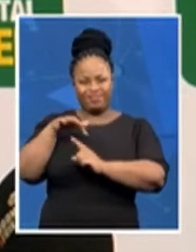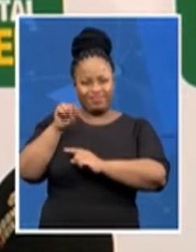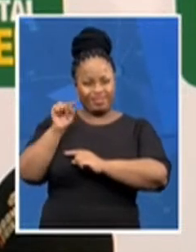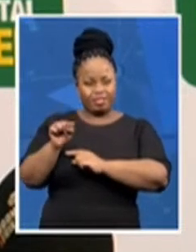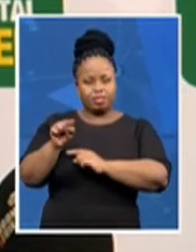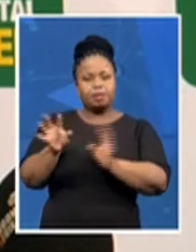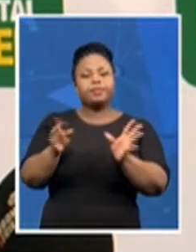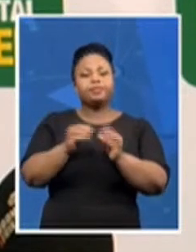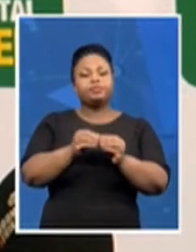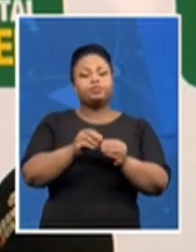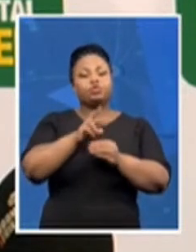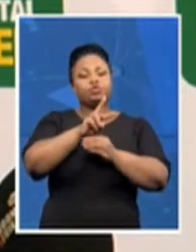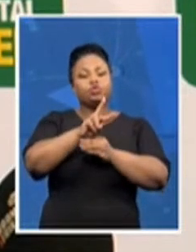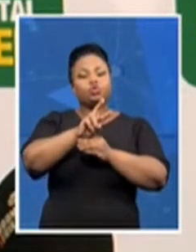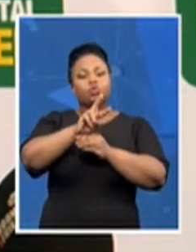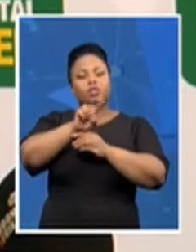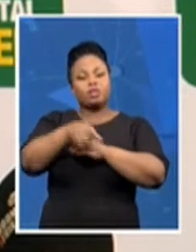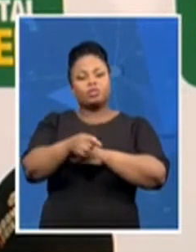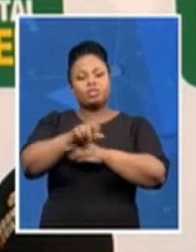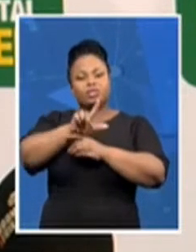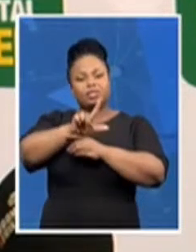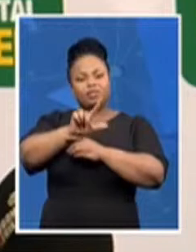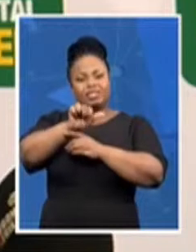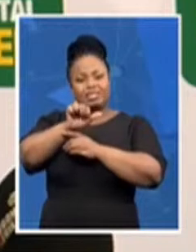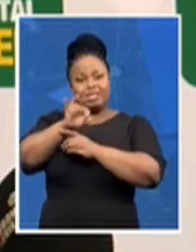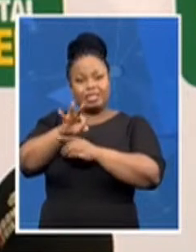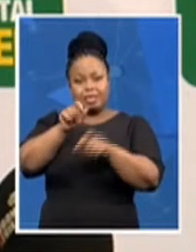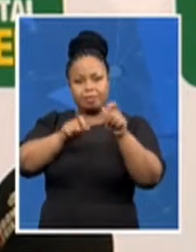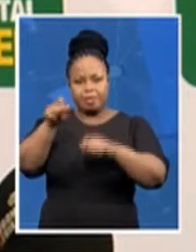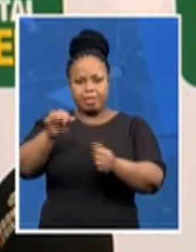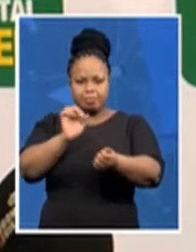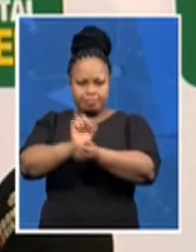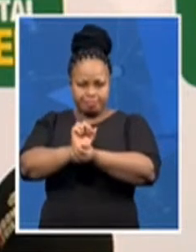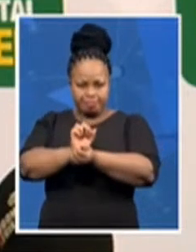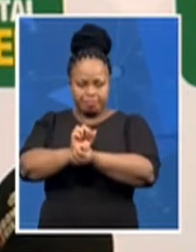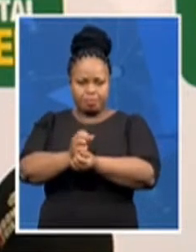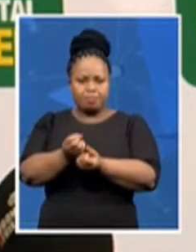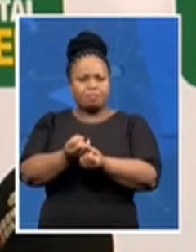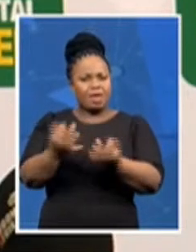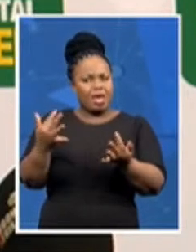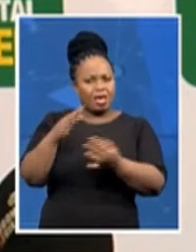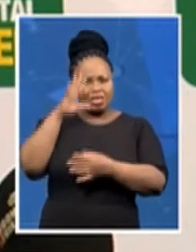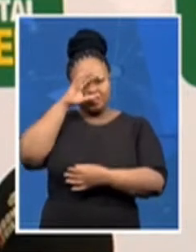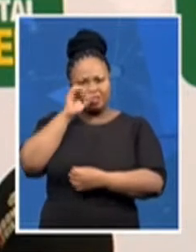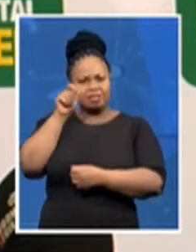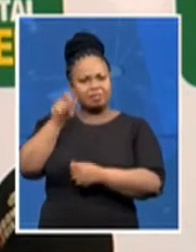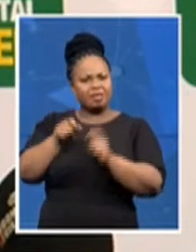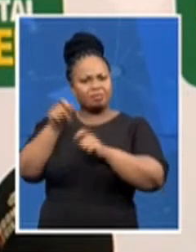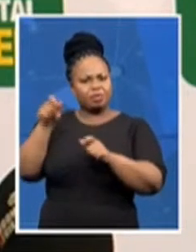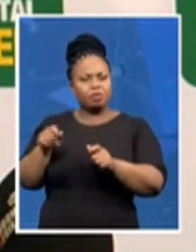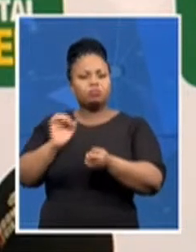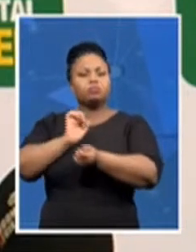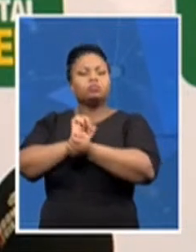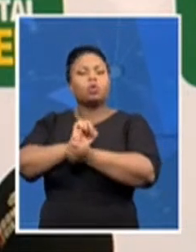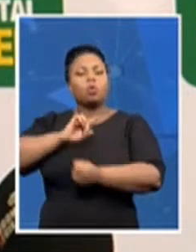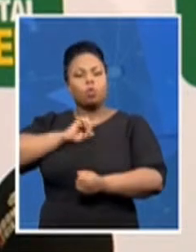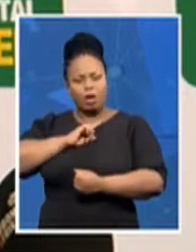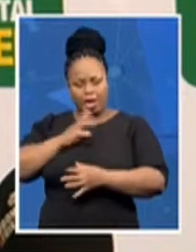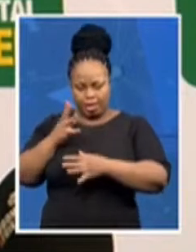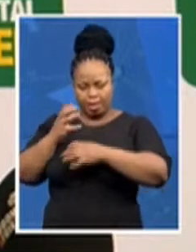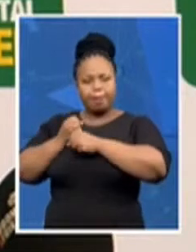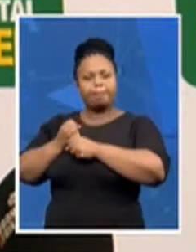2,763. A majority of suspects were arrested for being in possession of stolen